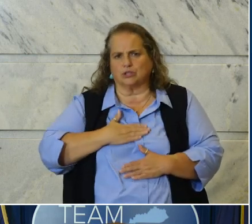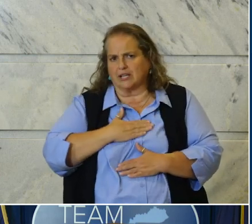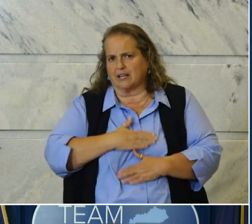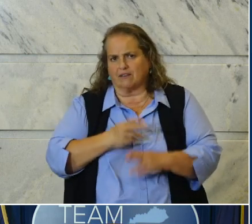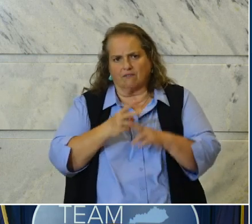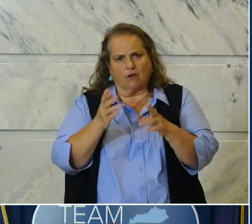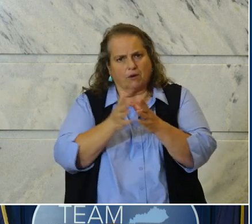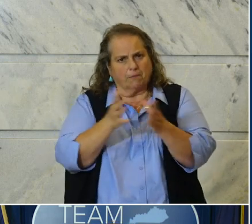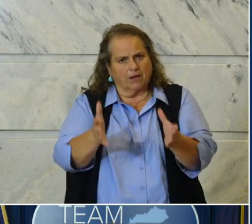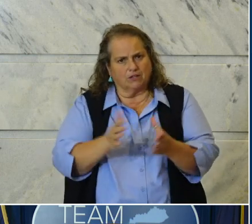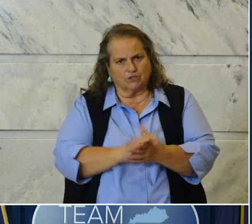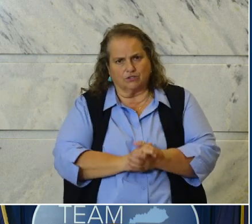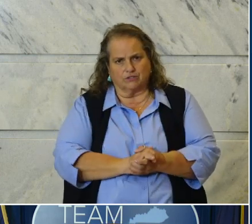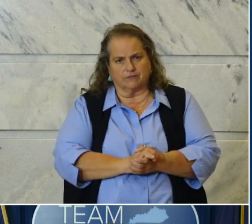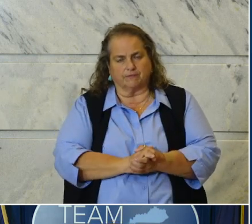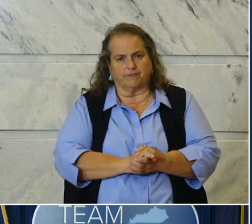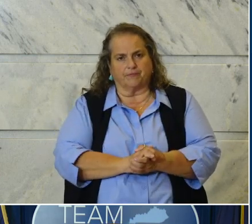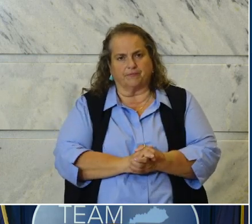appreciative of that.